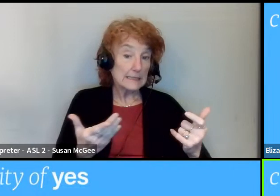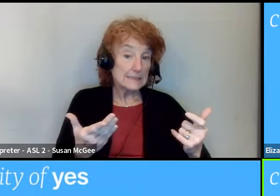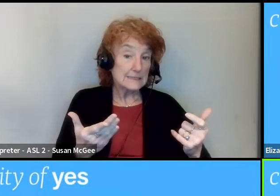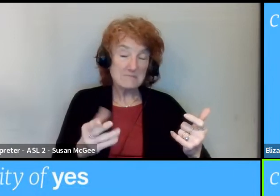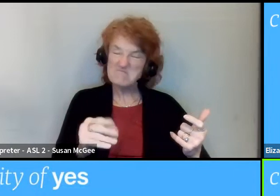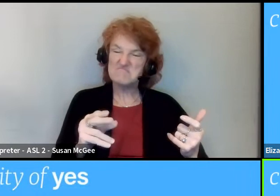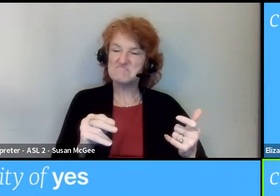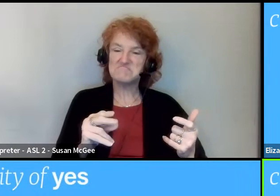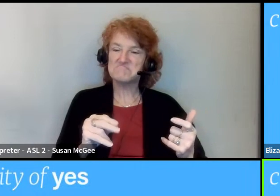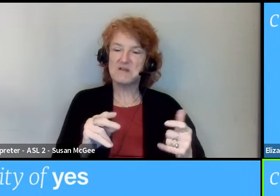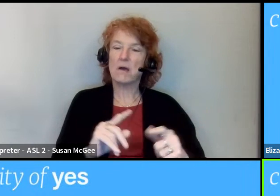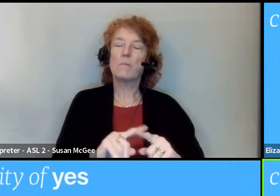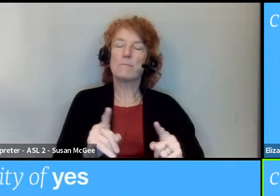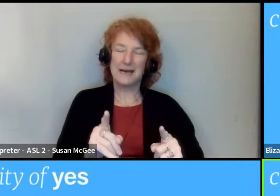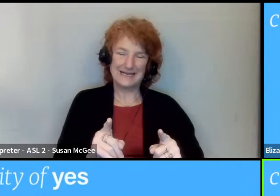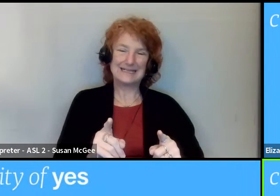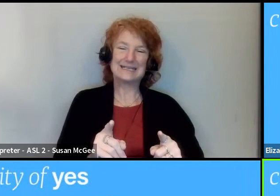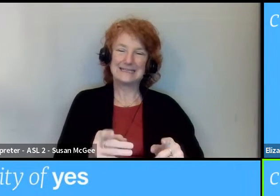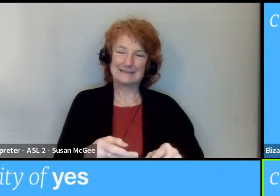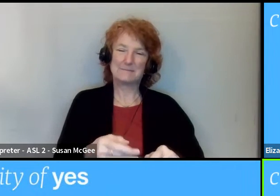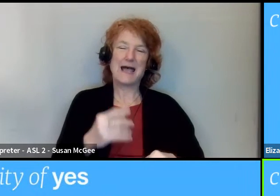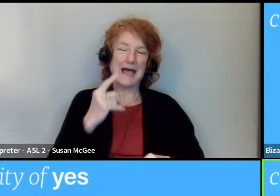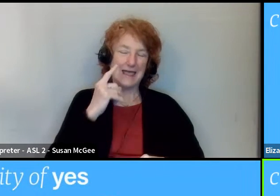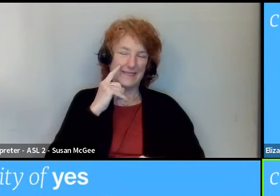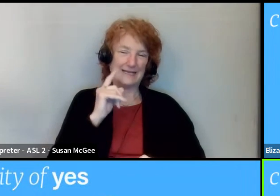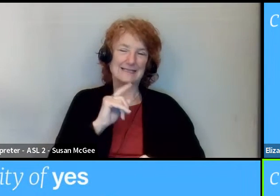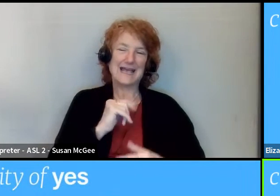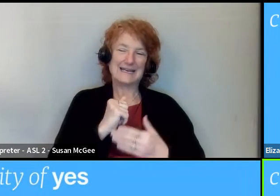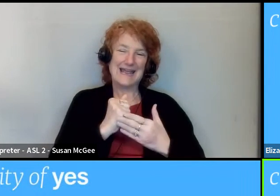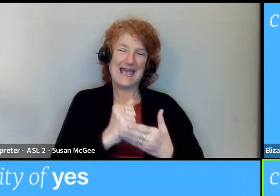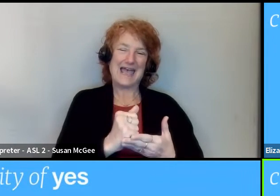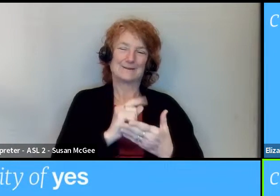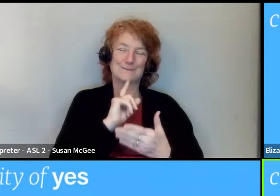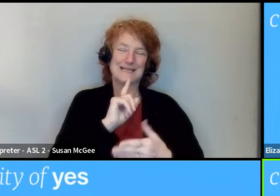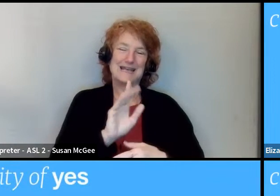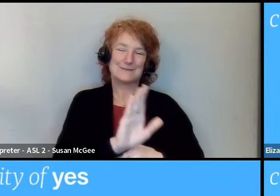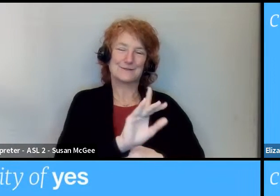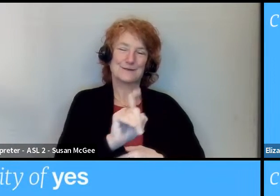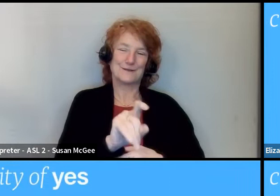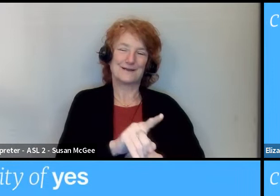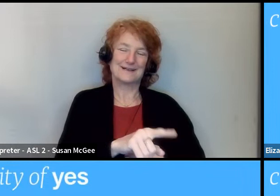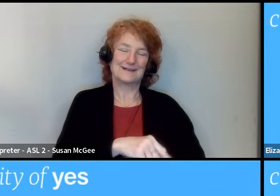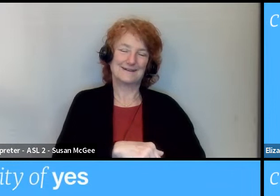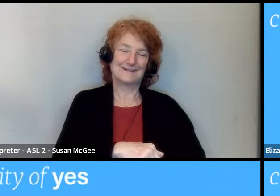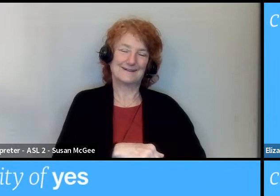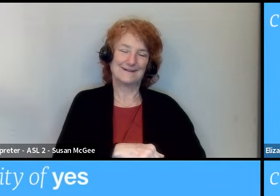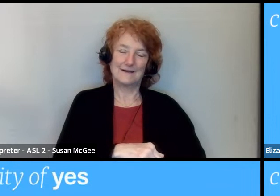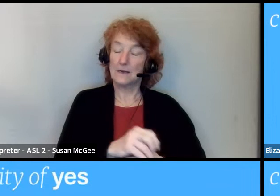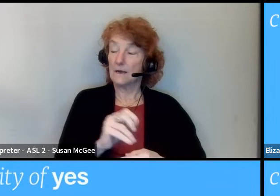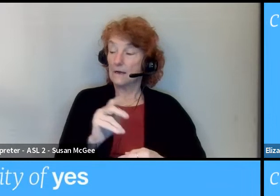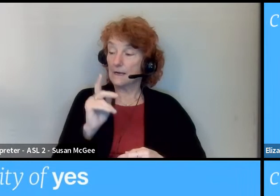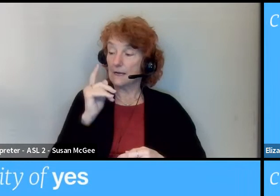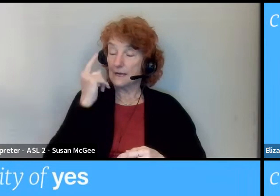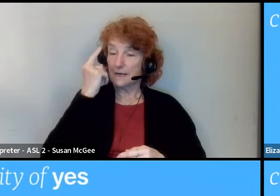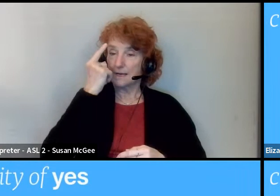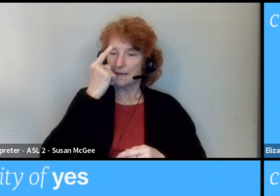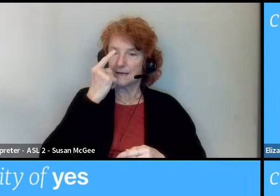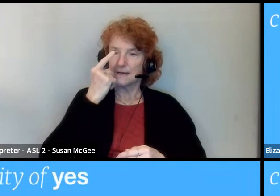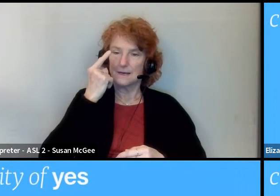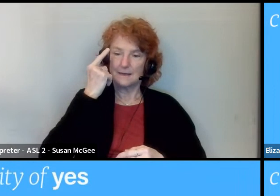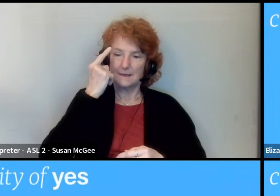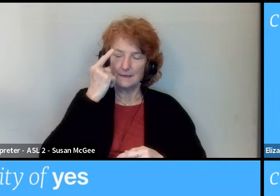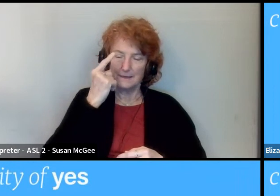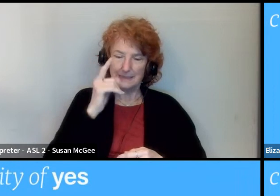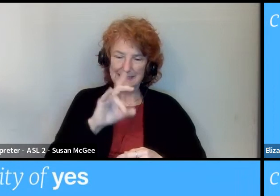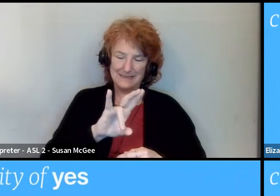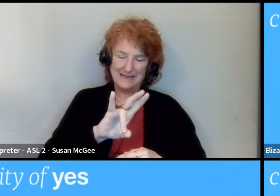your question. So a little bit of everything is what we're trying to do. I'm thinking about the 7 or 8 empty